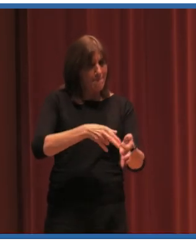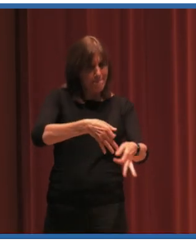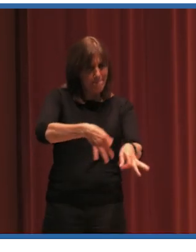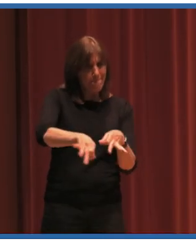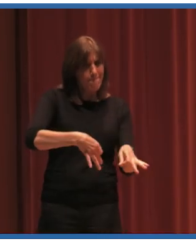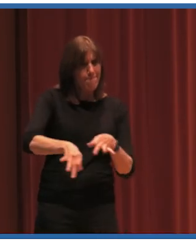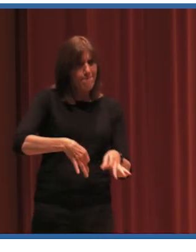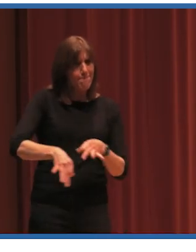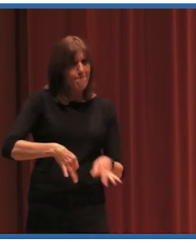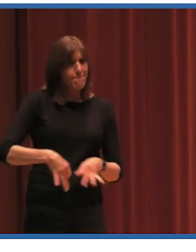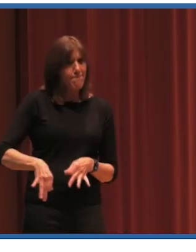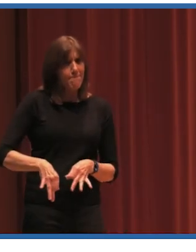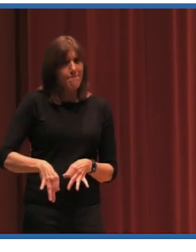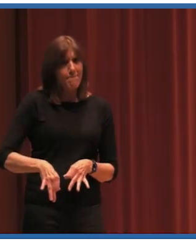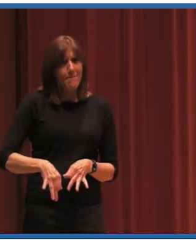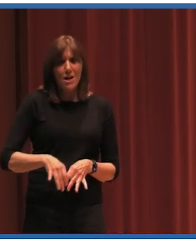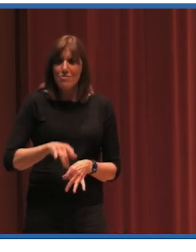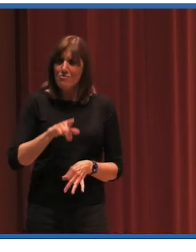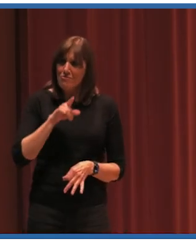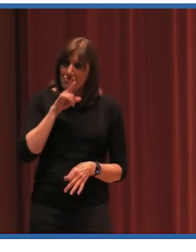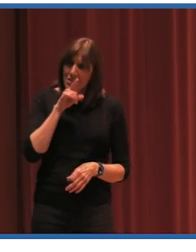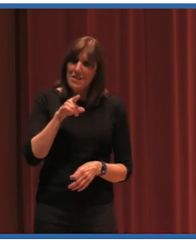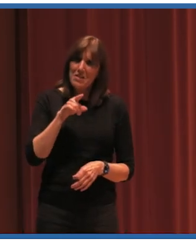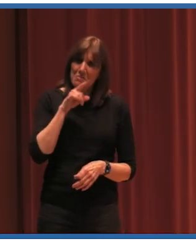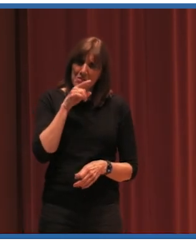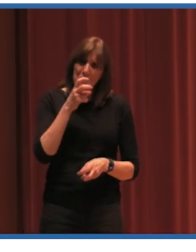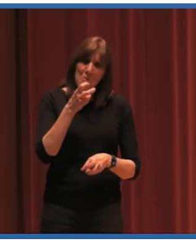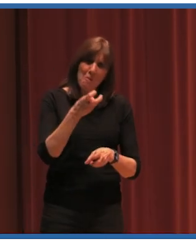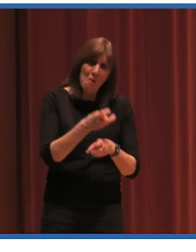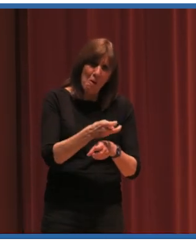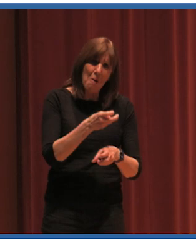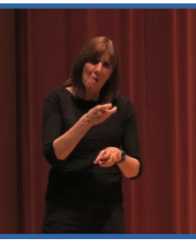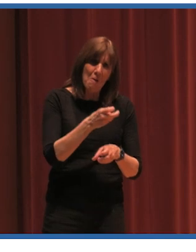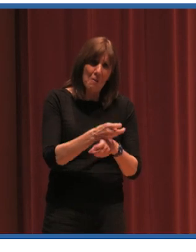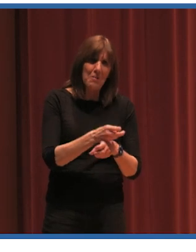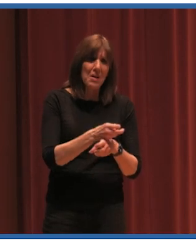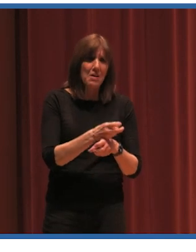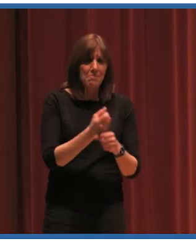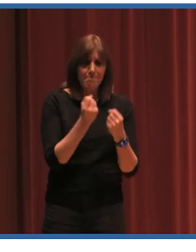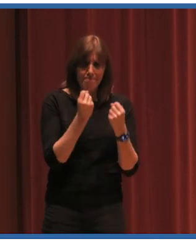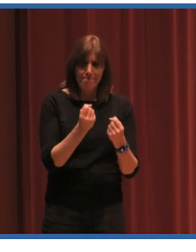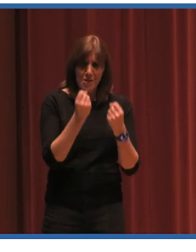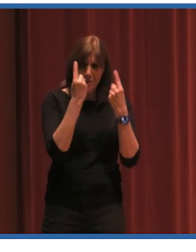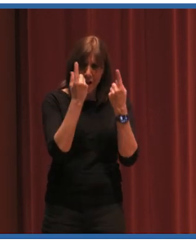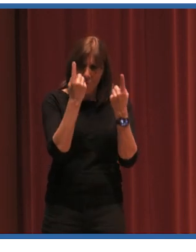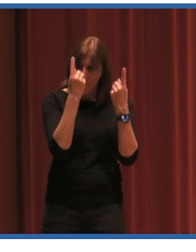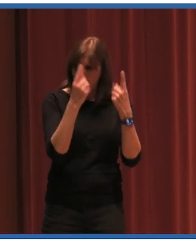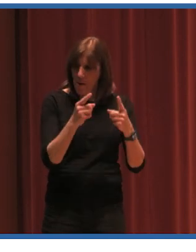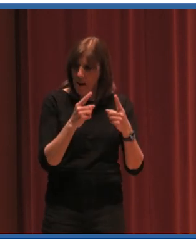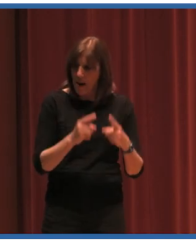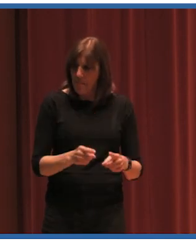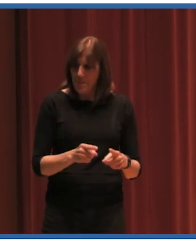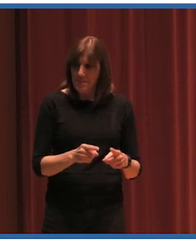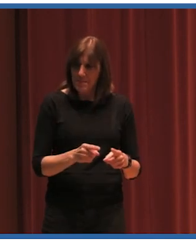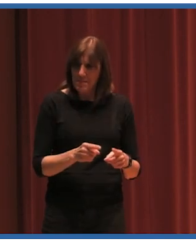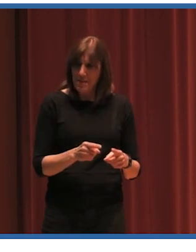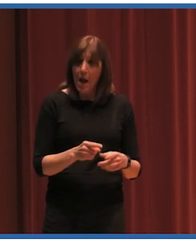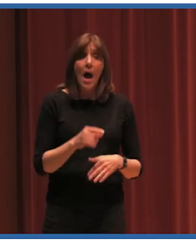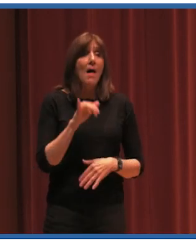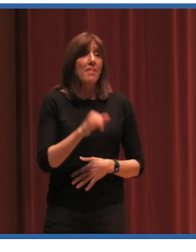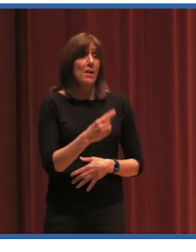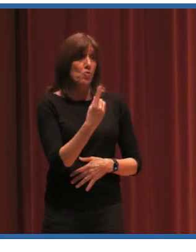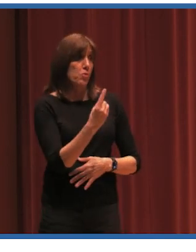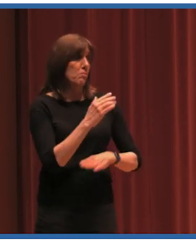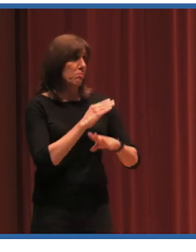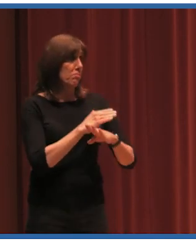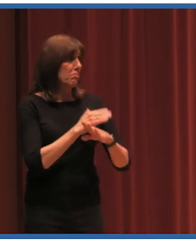explain things, it's very difficult to grasp what's going to happen. So that's one of the